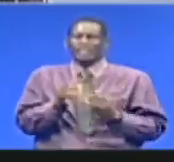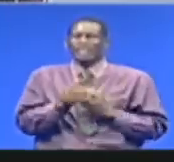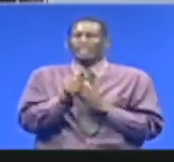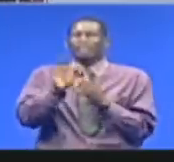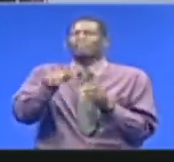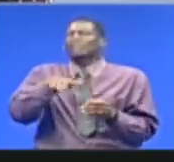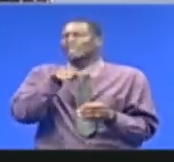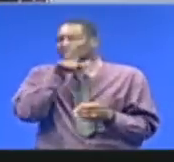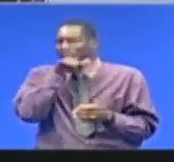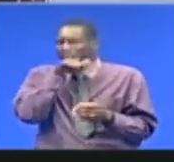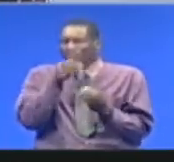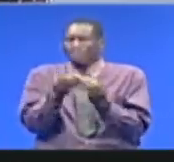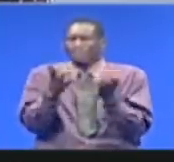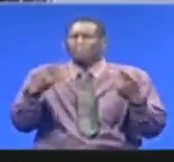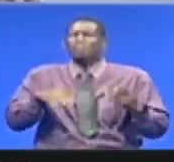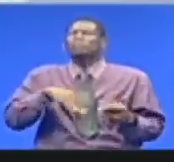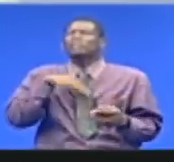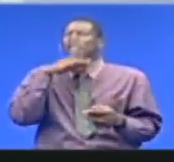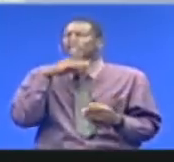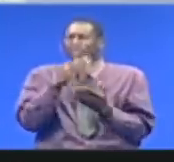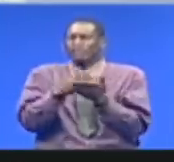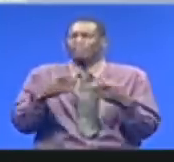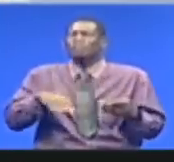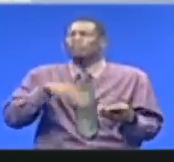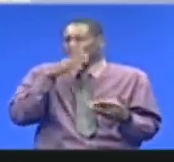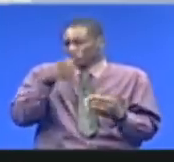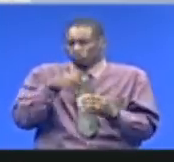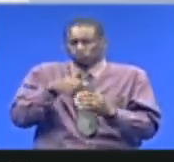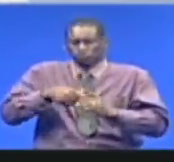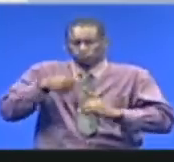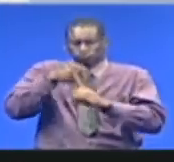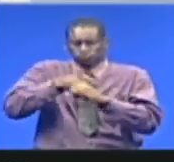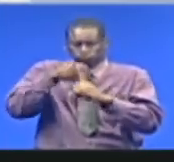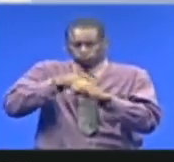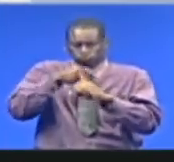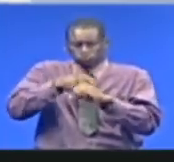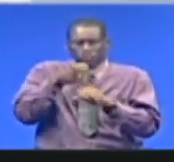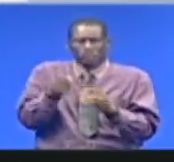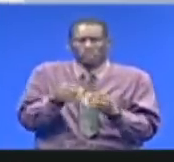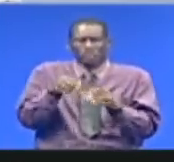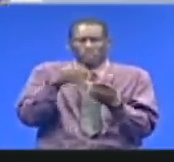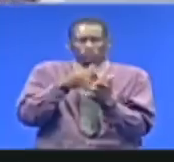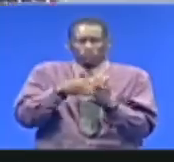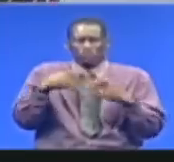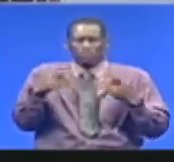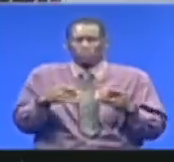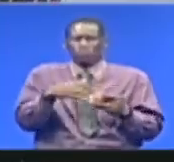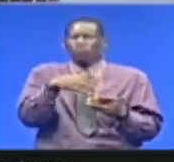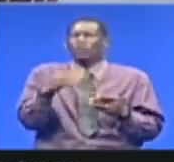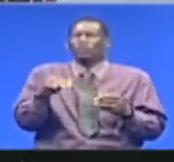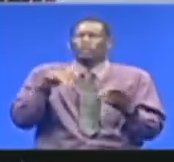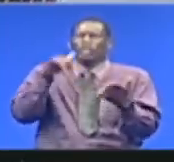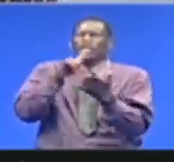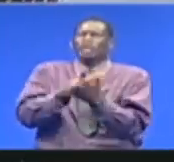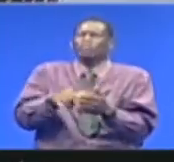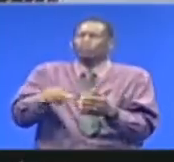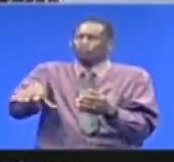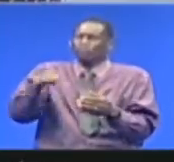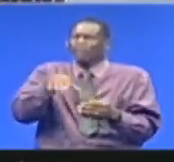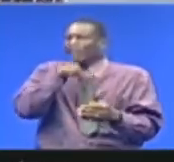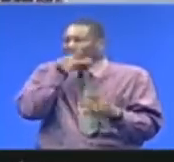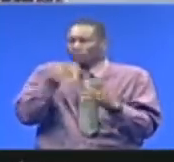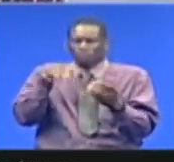of people lost their lives, people died out of this trouble, including the people who actually went even to the airport to pick him from the airport. And therefore, it's important to